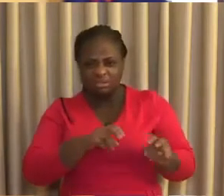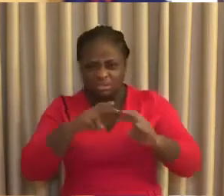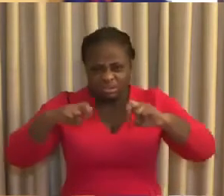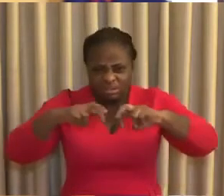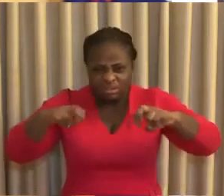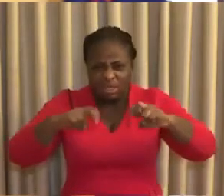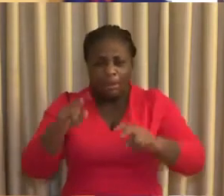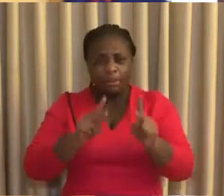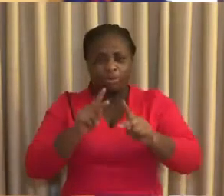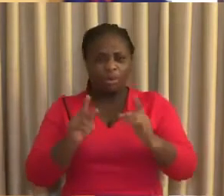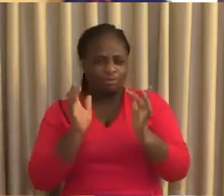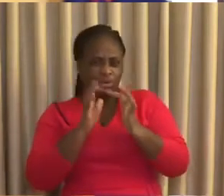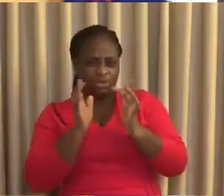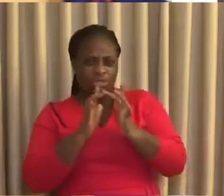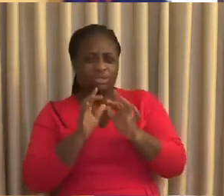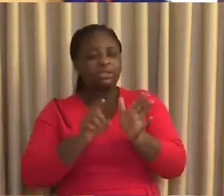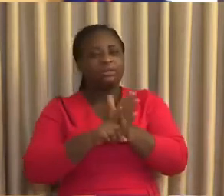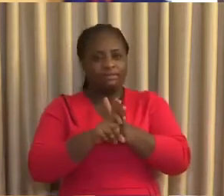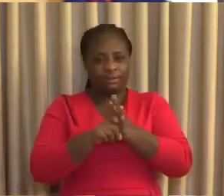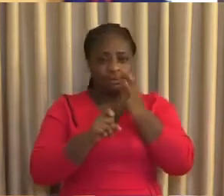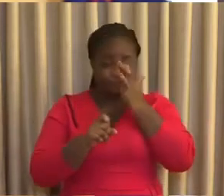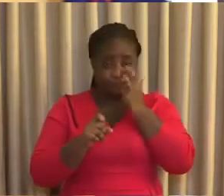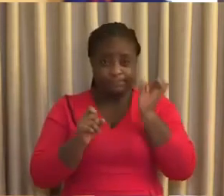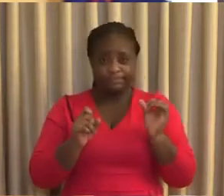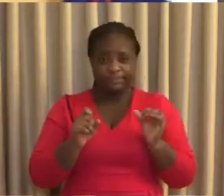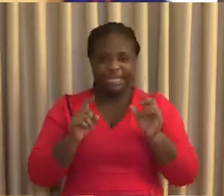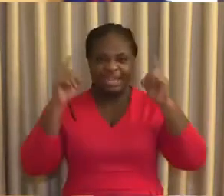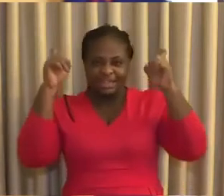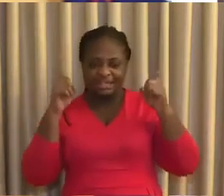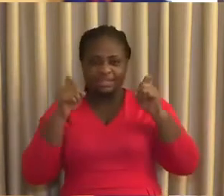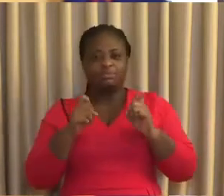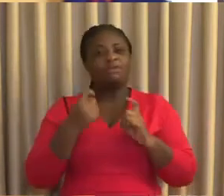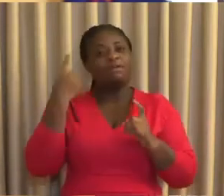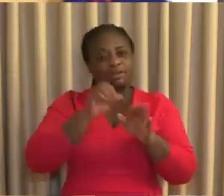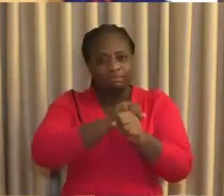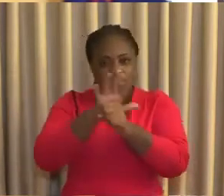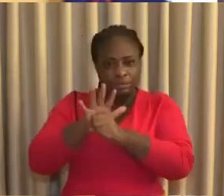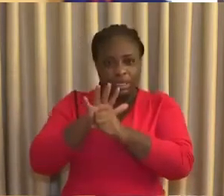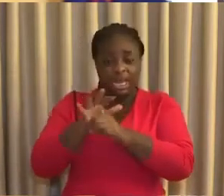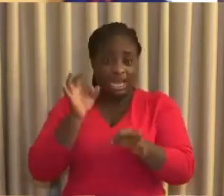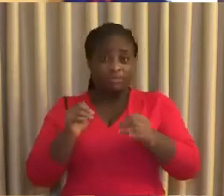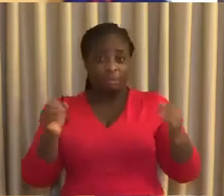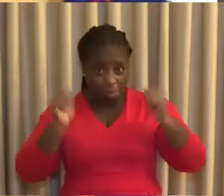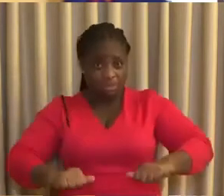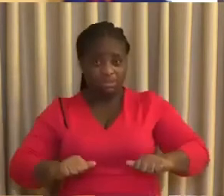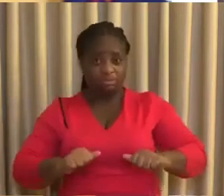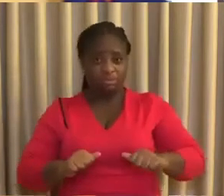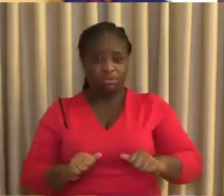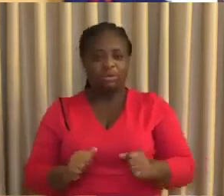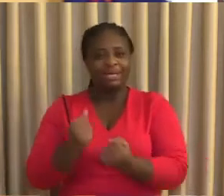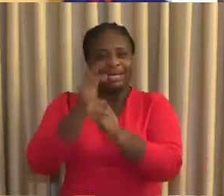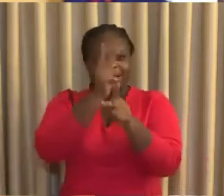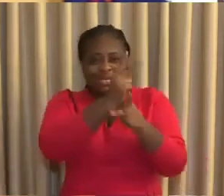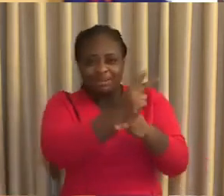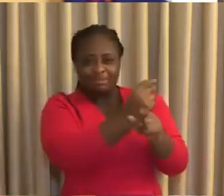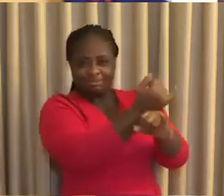infected persons, test them for the virus, and if necessary, quarantine and isolate them for treatment